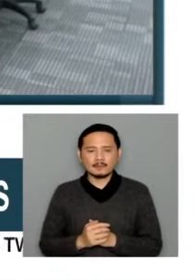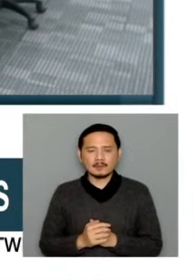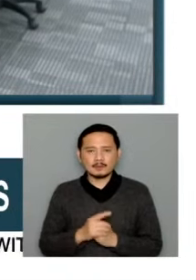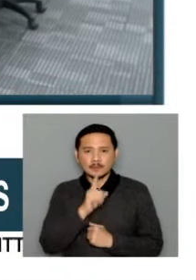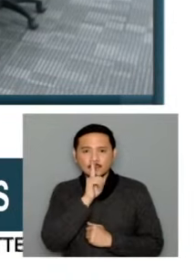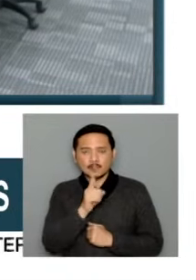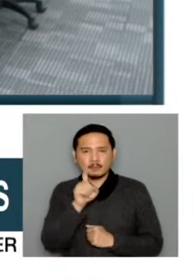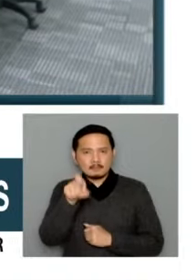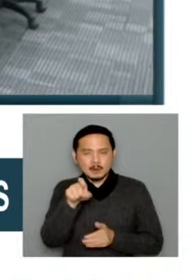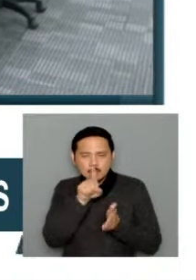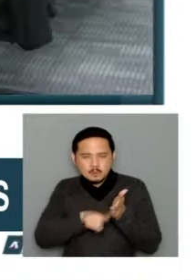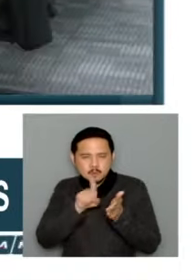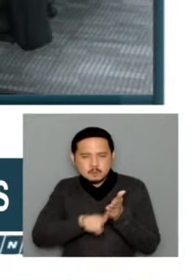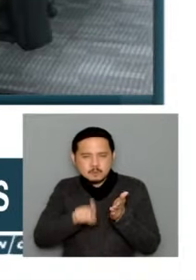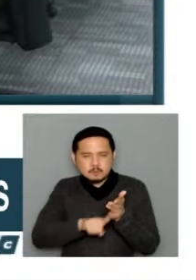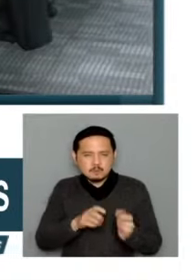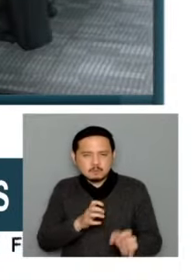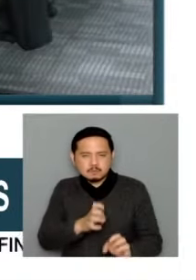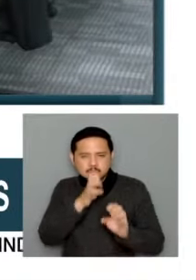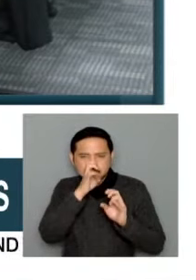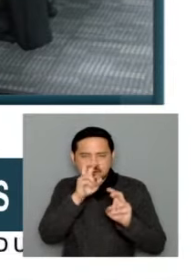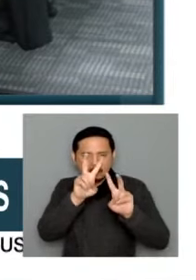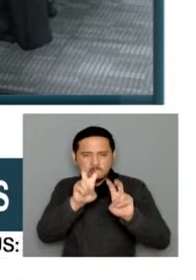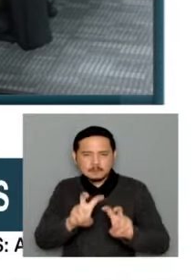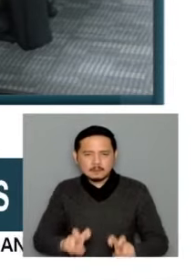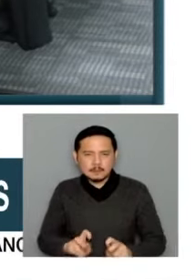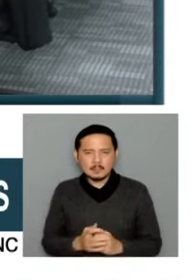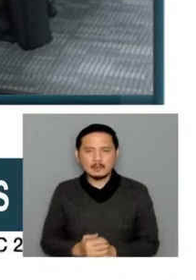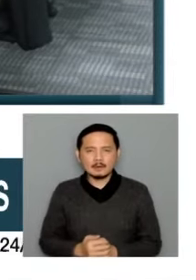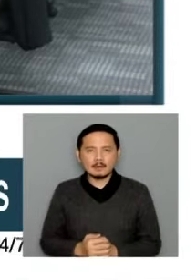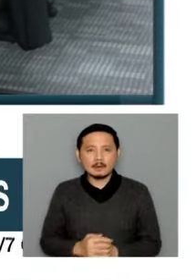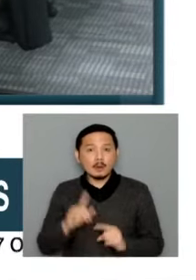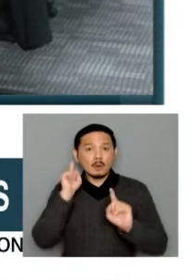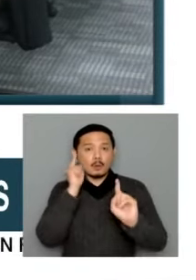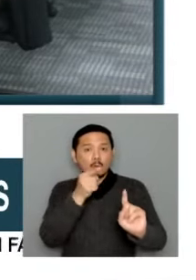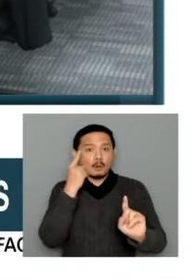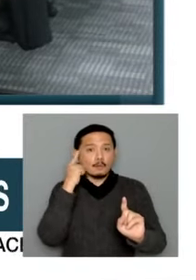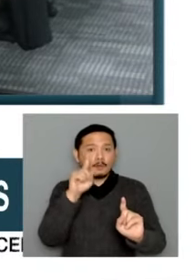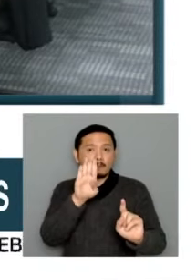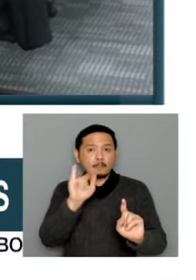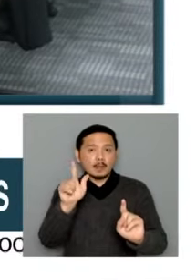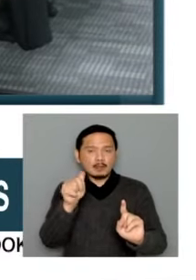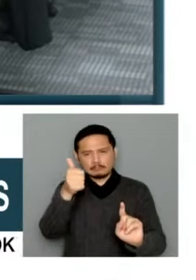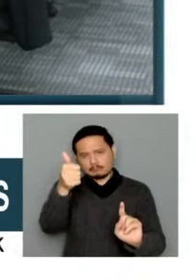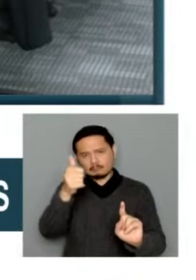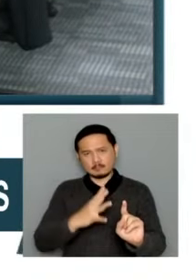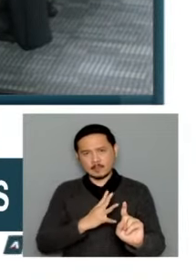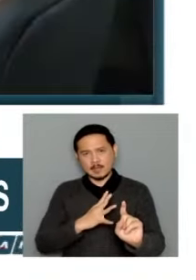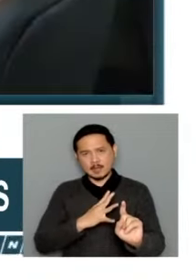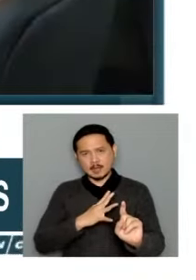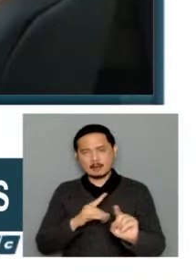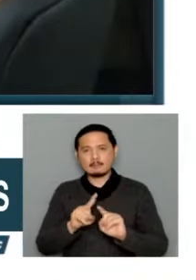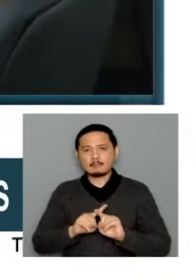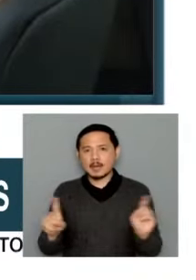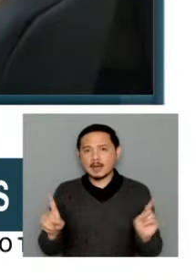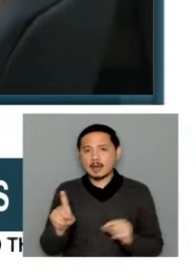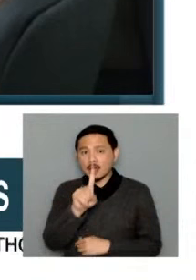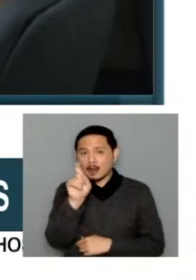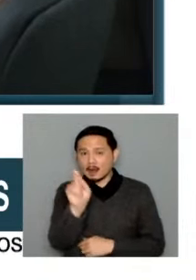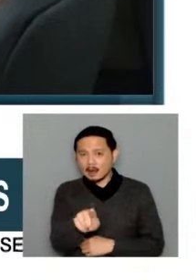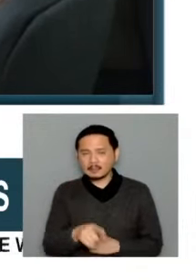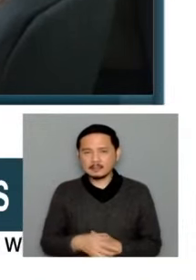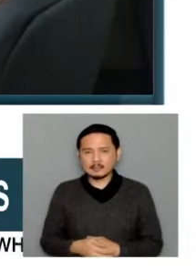thorough actuarial study. The intent of the bill is good. The question is, because